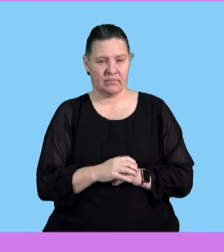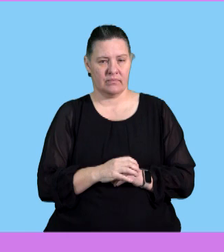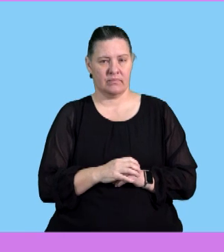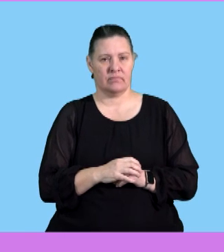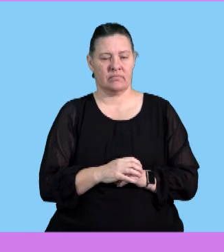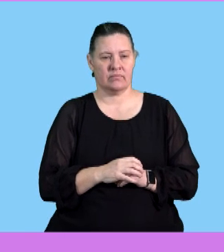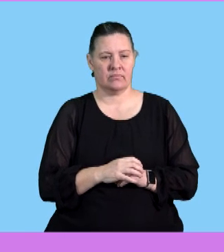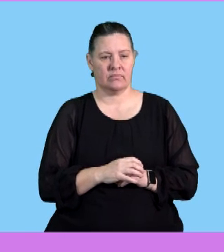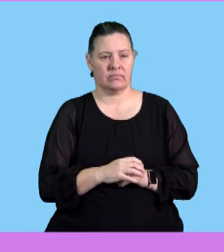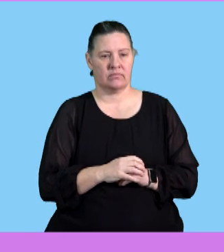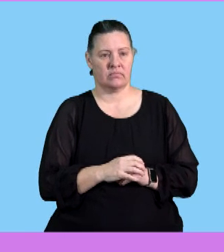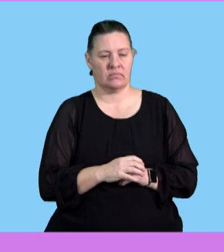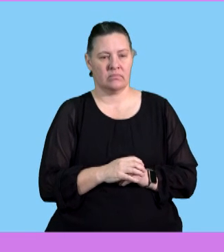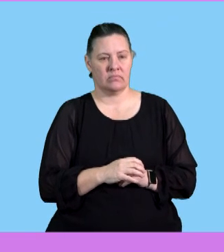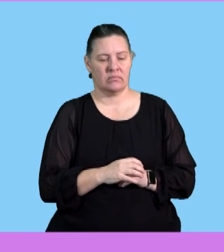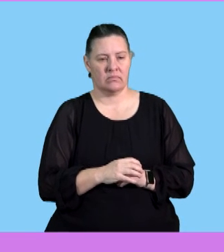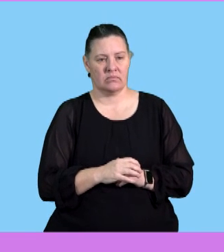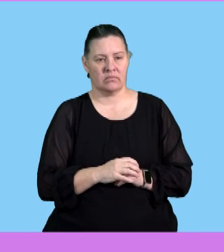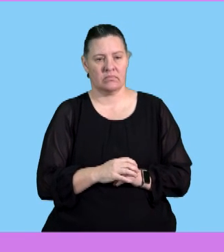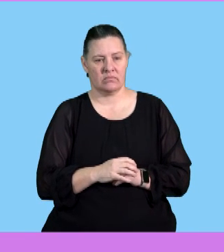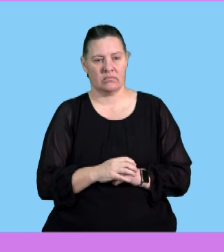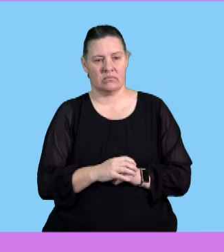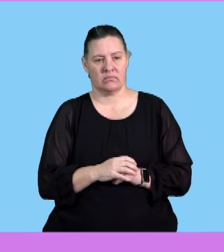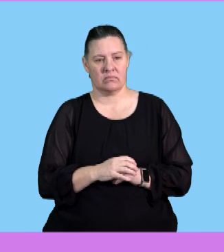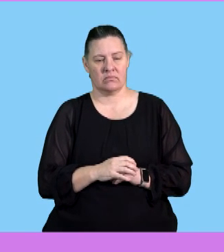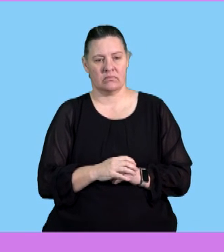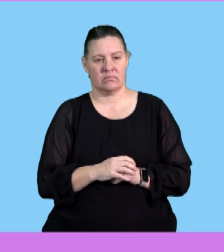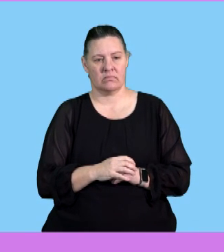the weakest currency